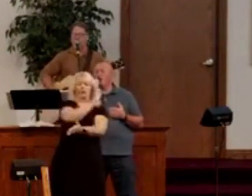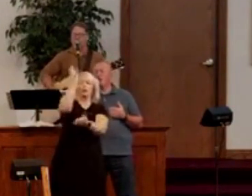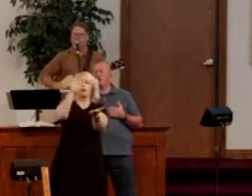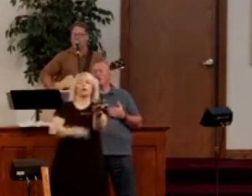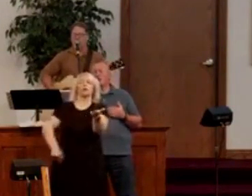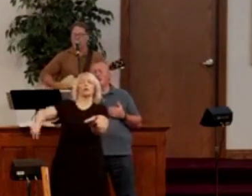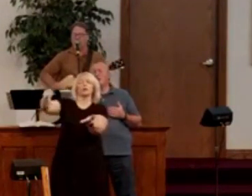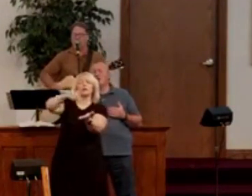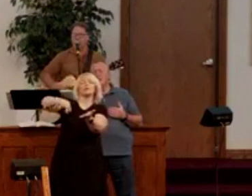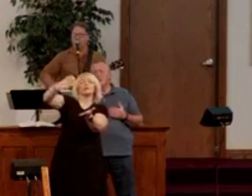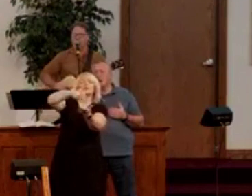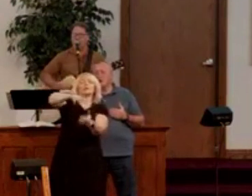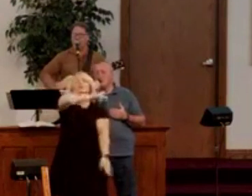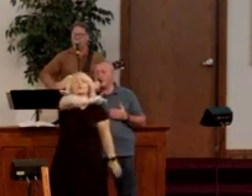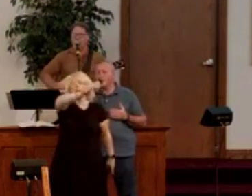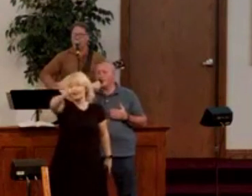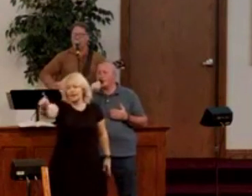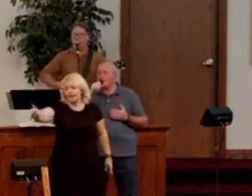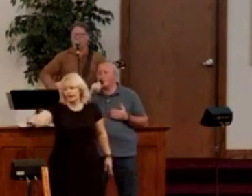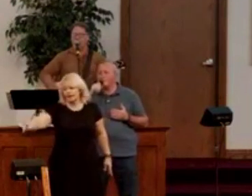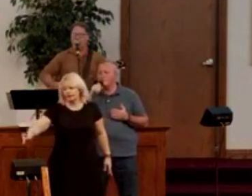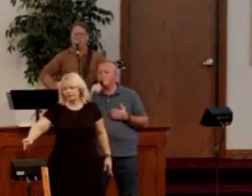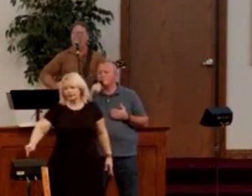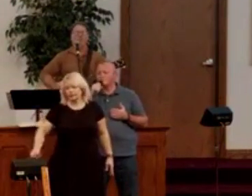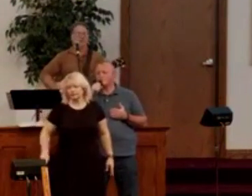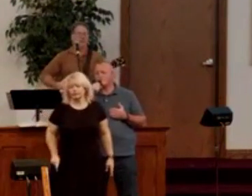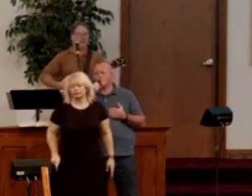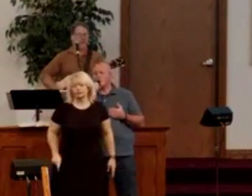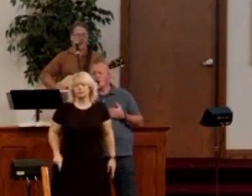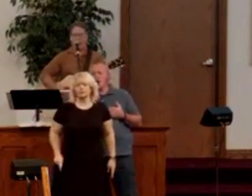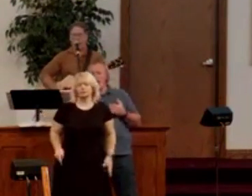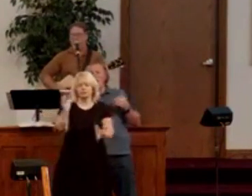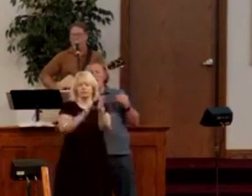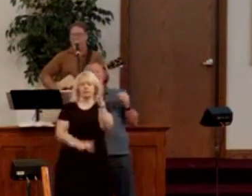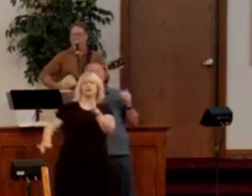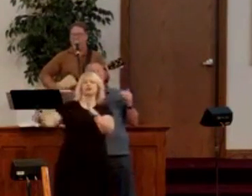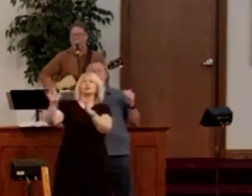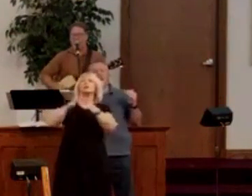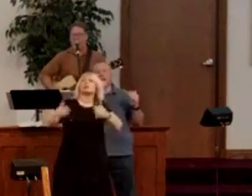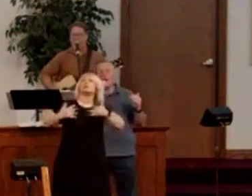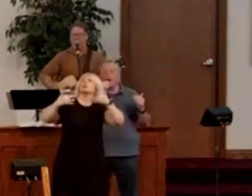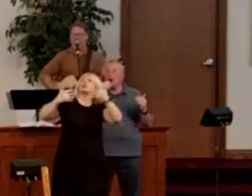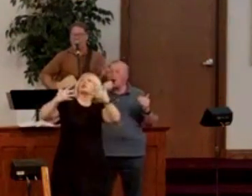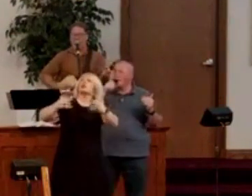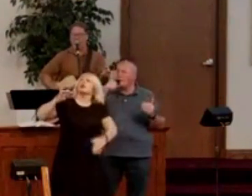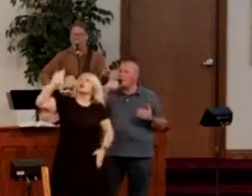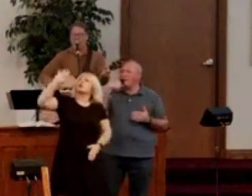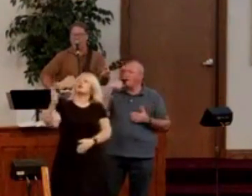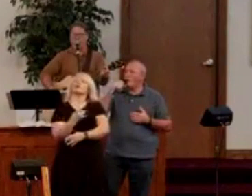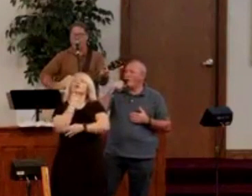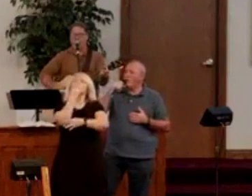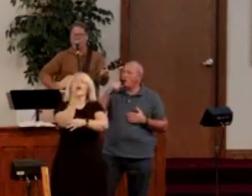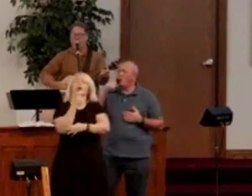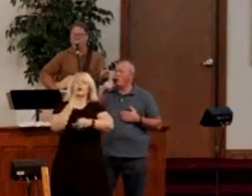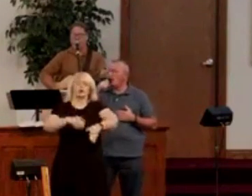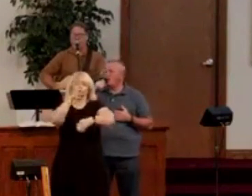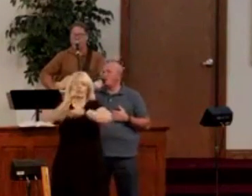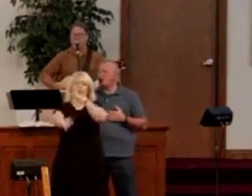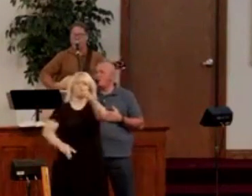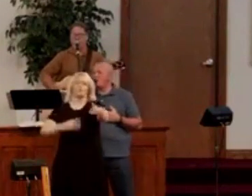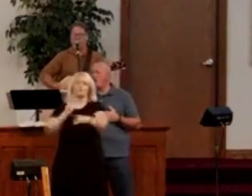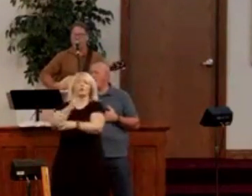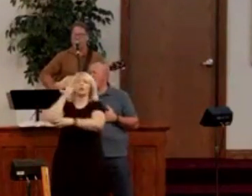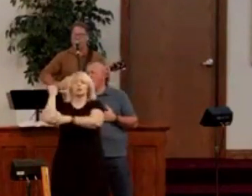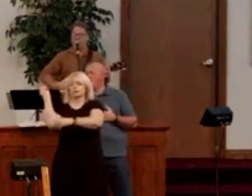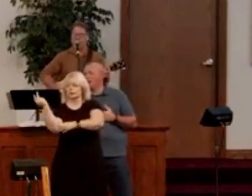of the risen King. Oh, Jesus, shine your light and let the whole world